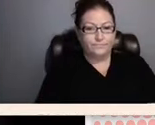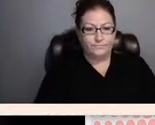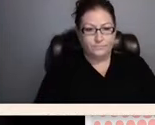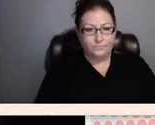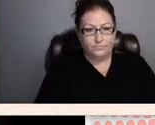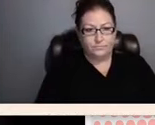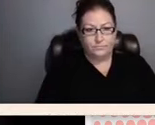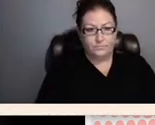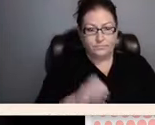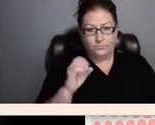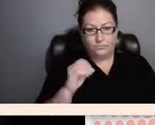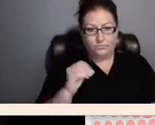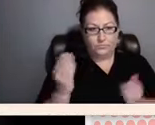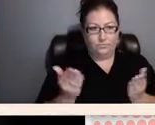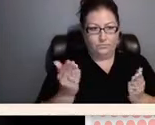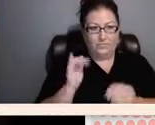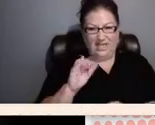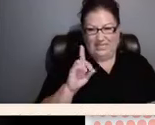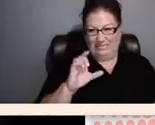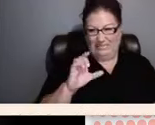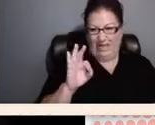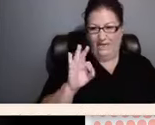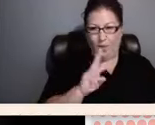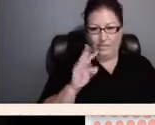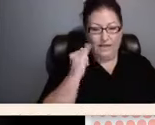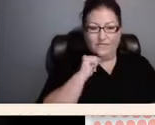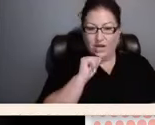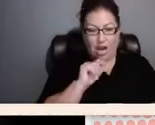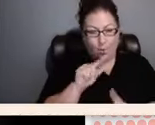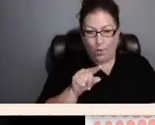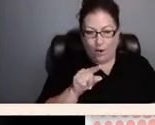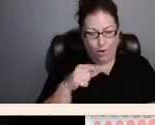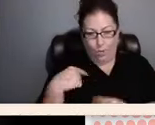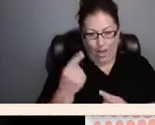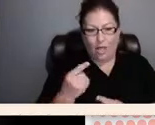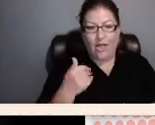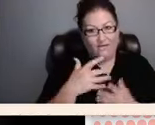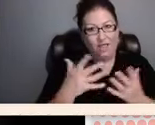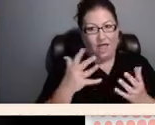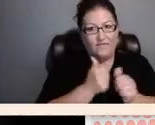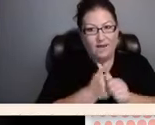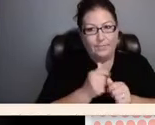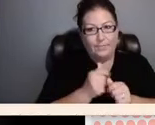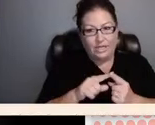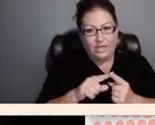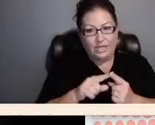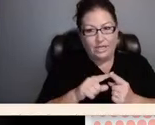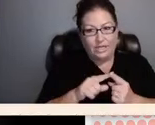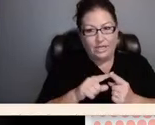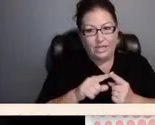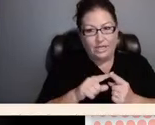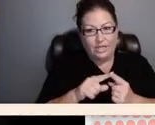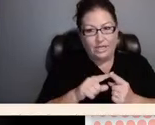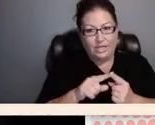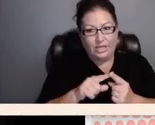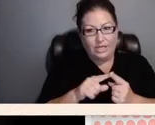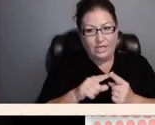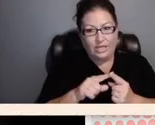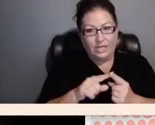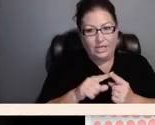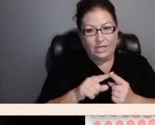so here, this is the DCF website. If you haven't been on it in a while, there's been a lot of updates to it. And of course, as with all state